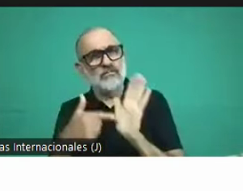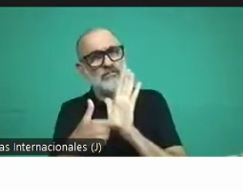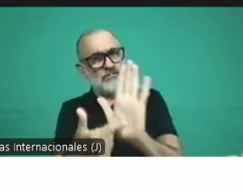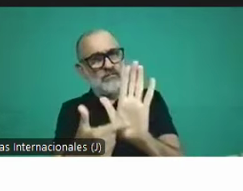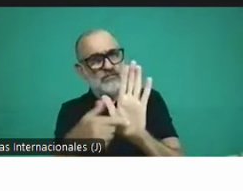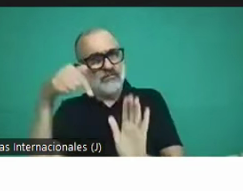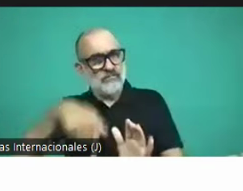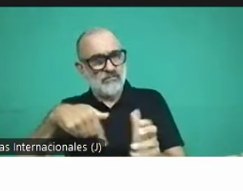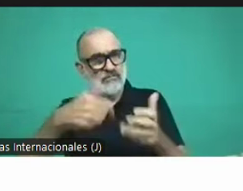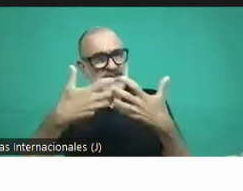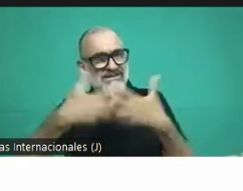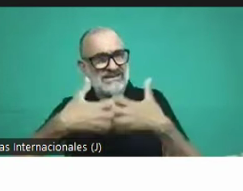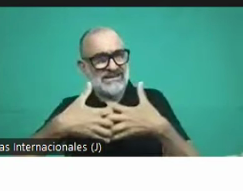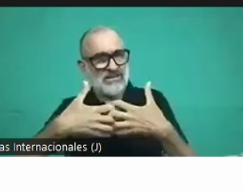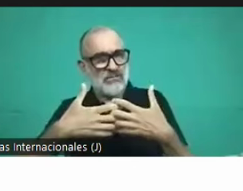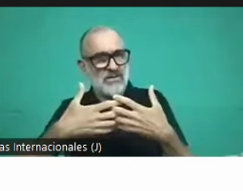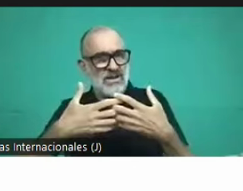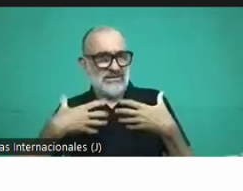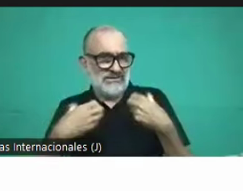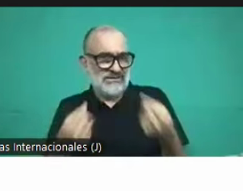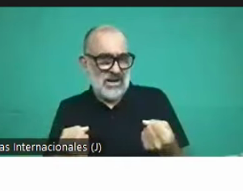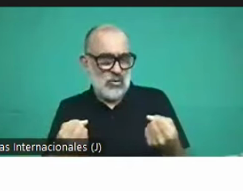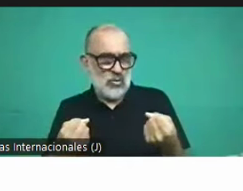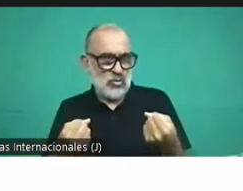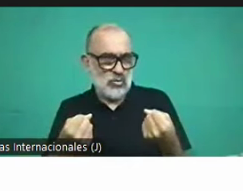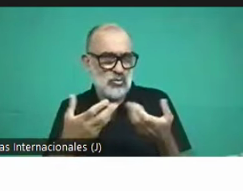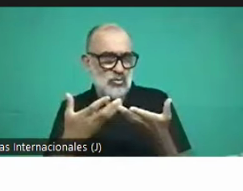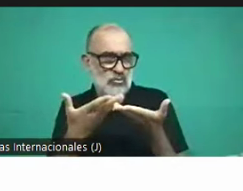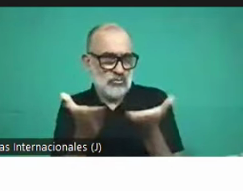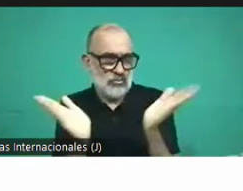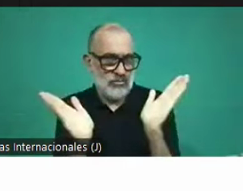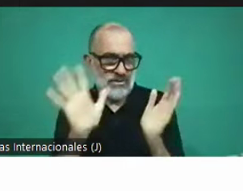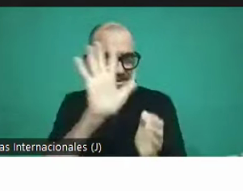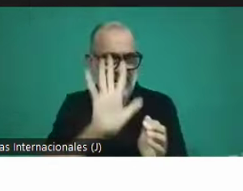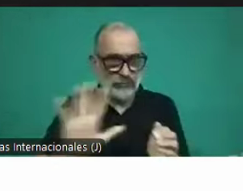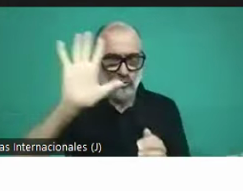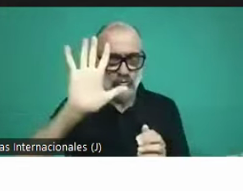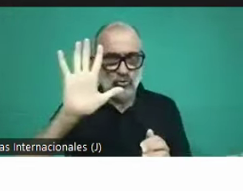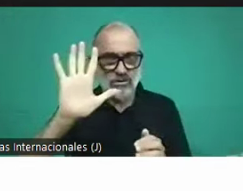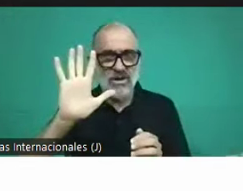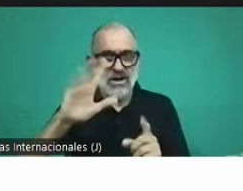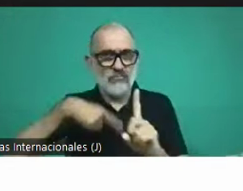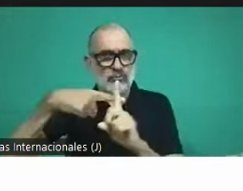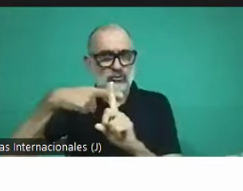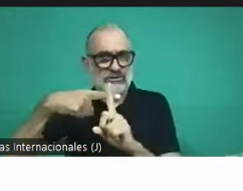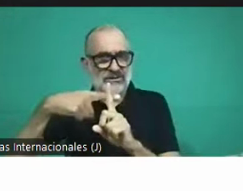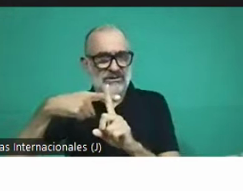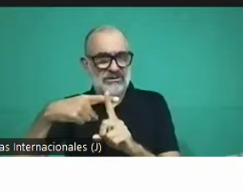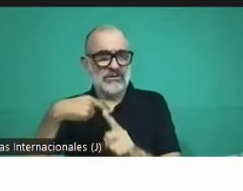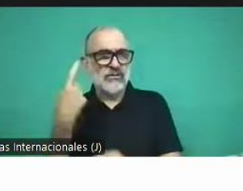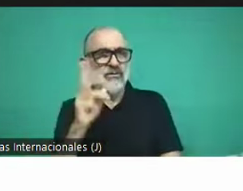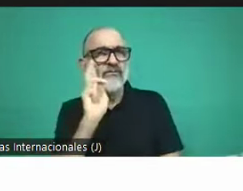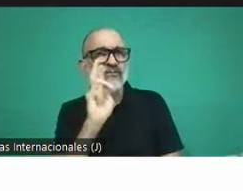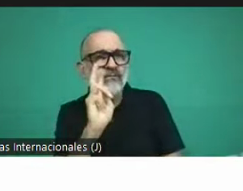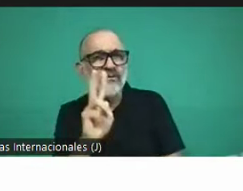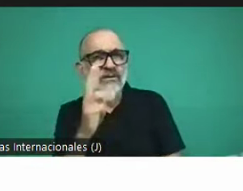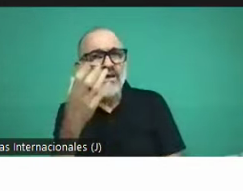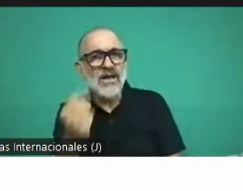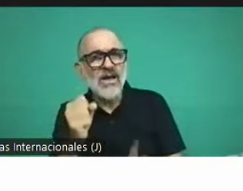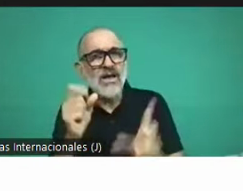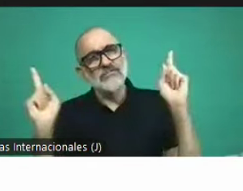here bien the National breve. Integrated System. En And esta diapositiva briefly, lo in que this vemos slide, es what we are resumir able el to see here funcionamiento is to del Sistema summarize Nacional Integrado de the